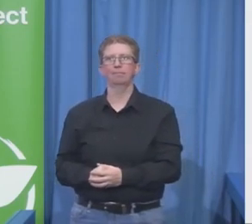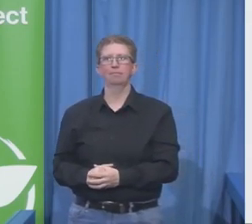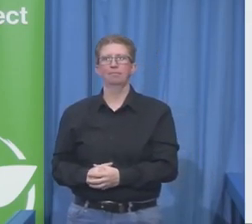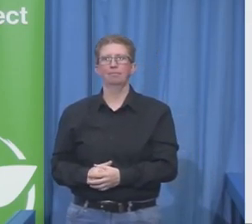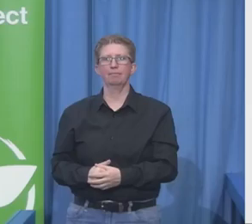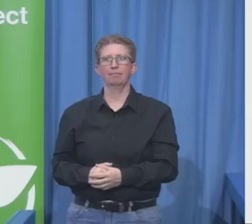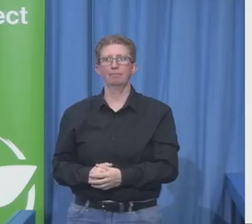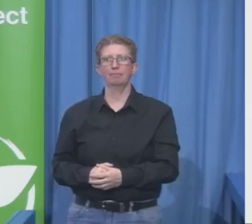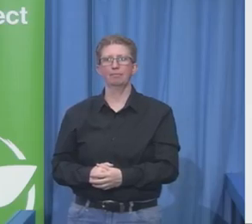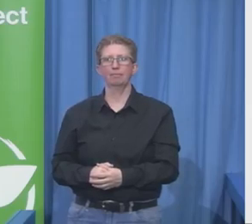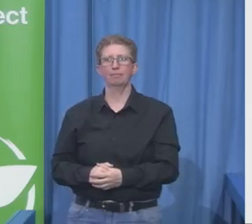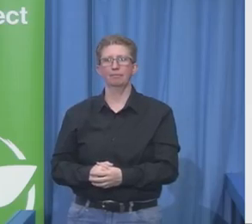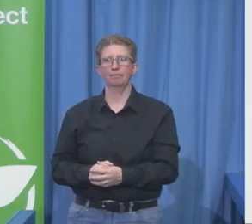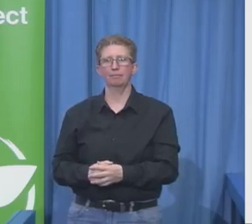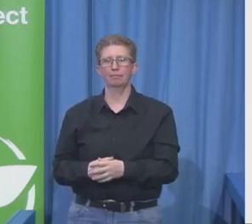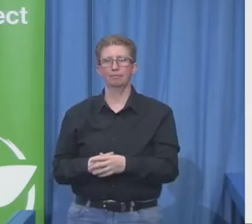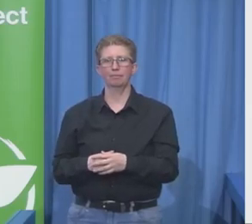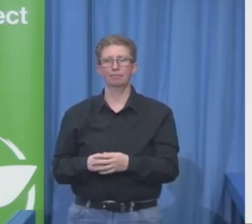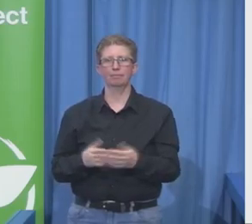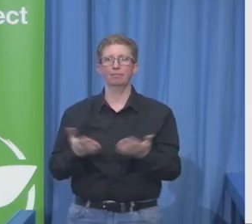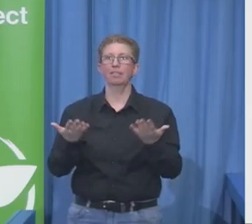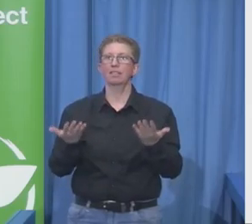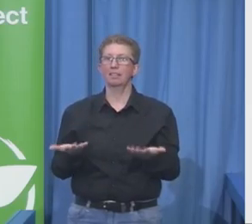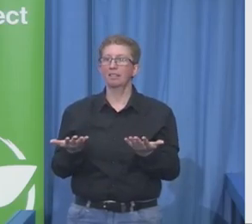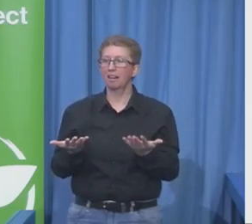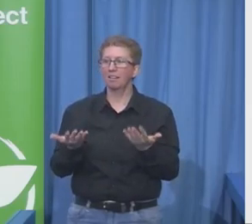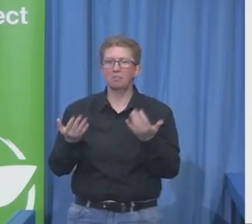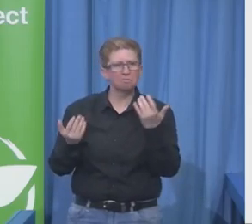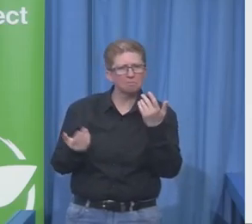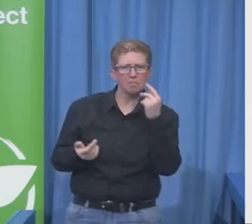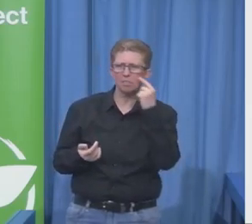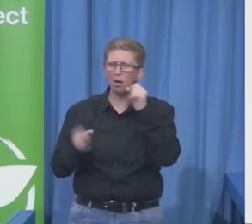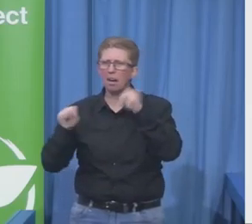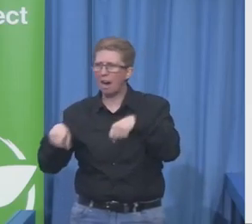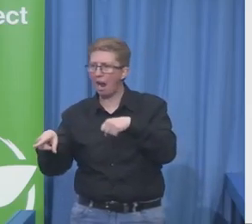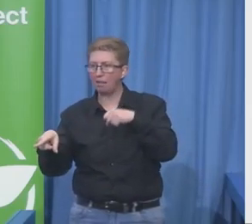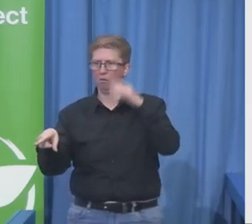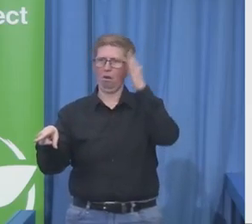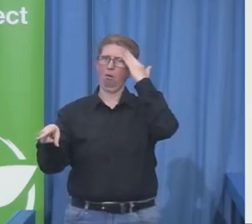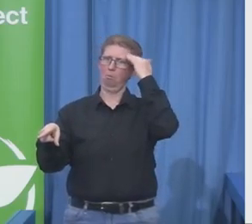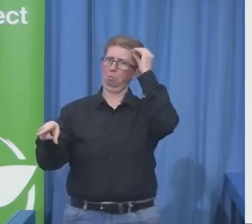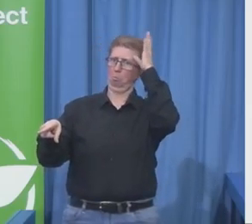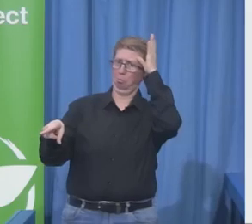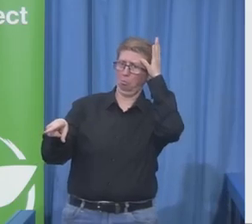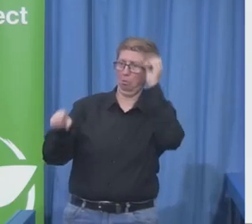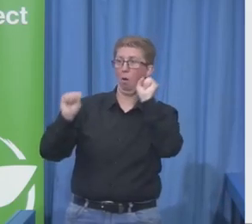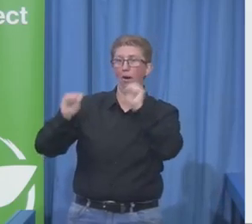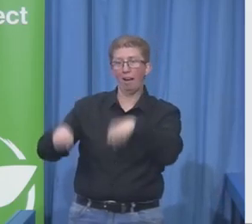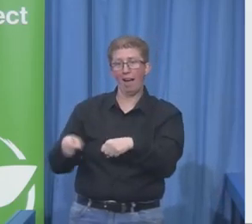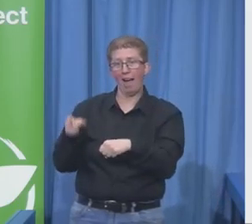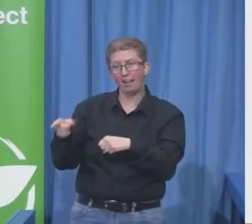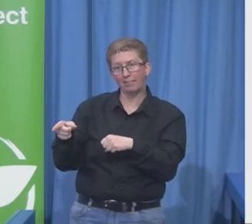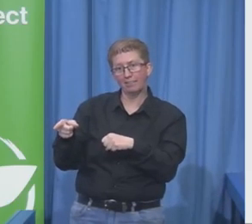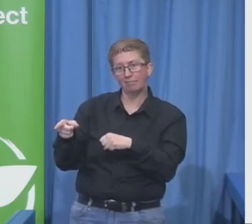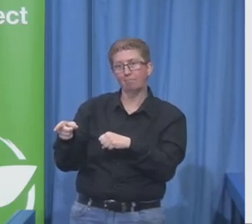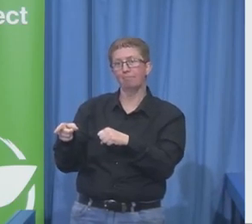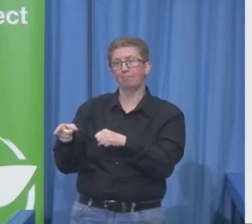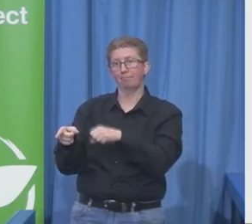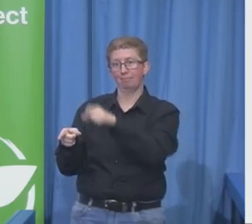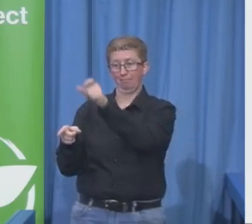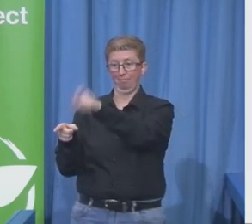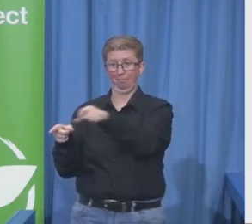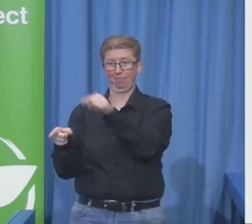too in this earlier part. And enabling all these employees in